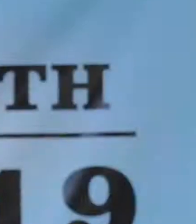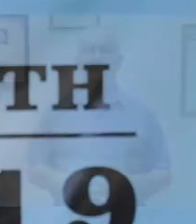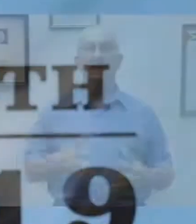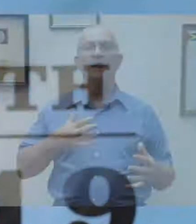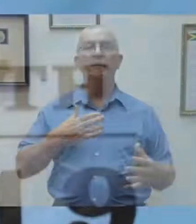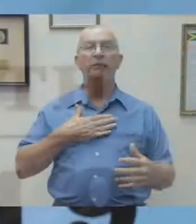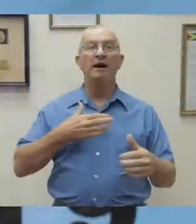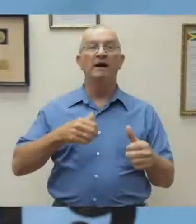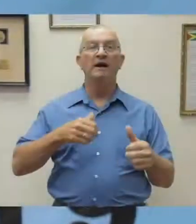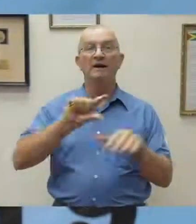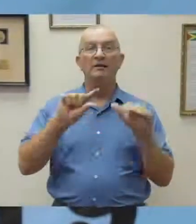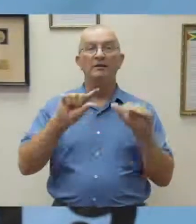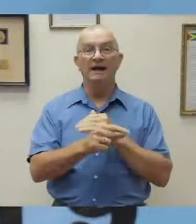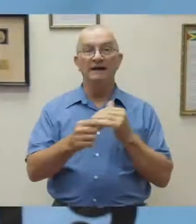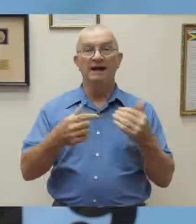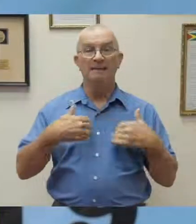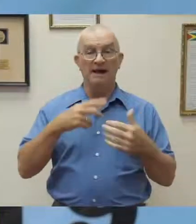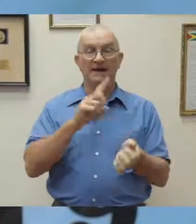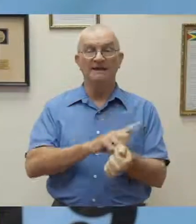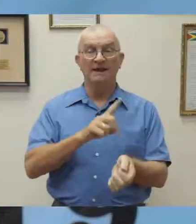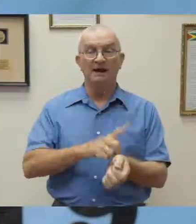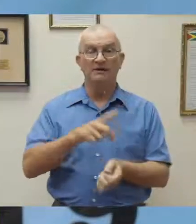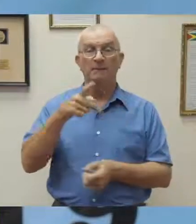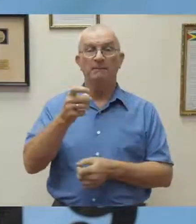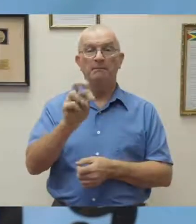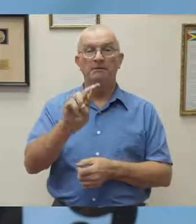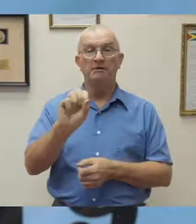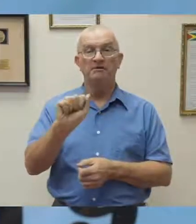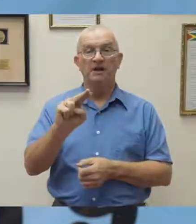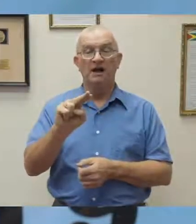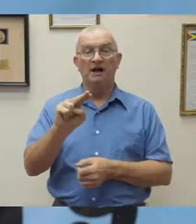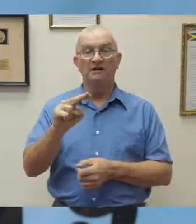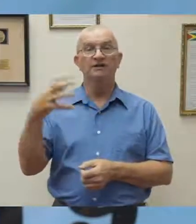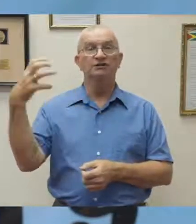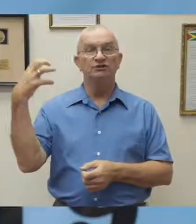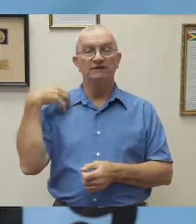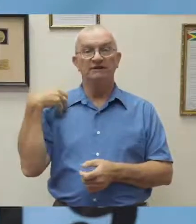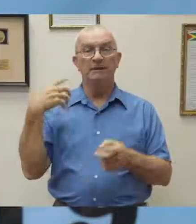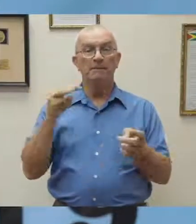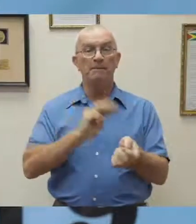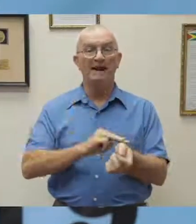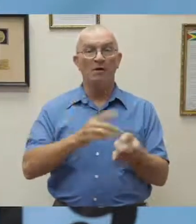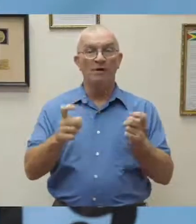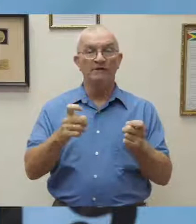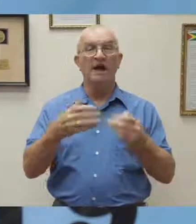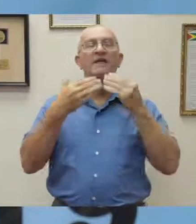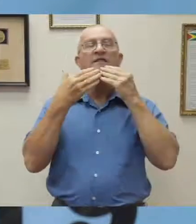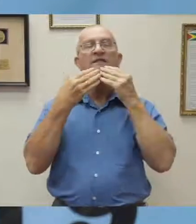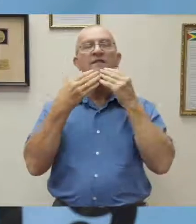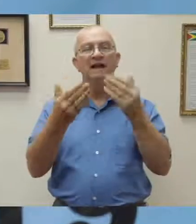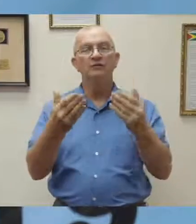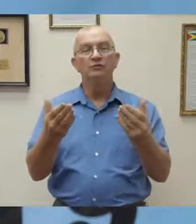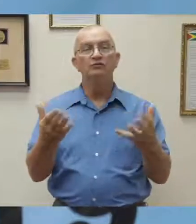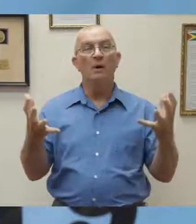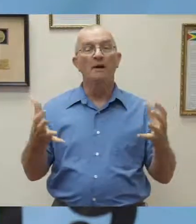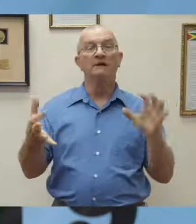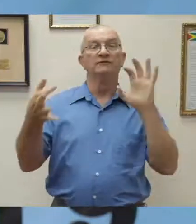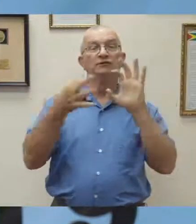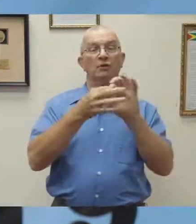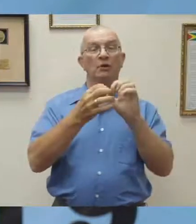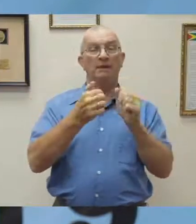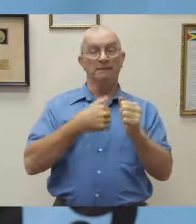My fellow Guyanese, I'm Dr. Shamdeo, Chief Medical Officer, and I wish to thank you for joining me for